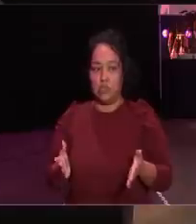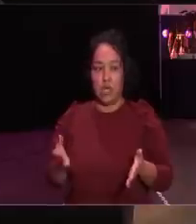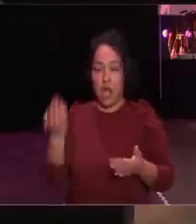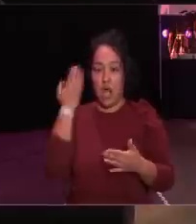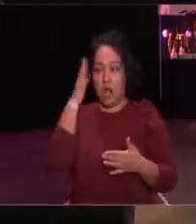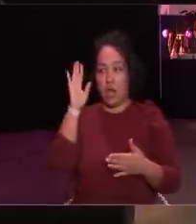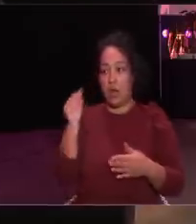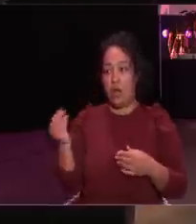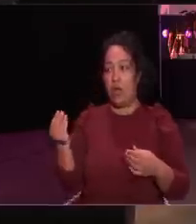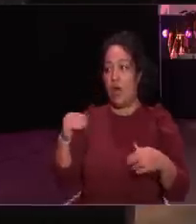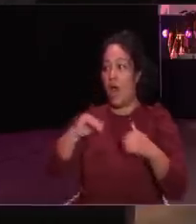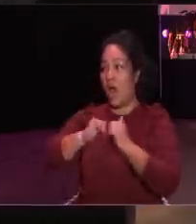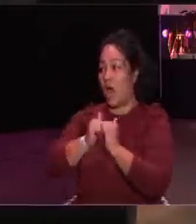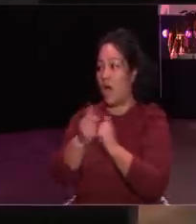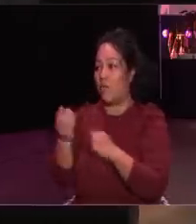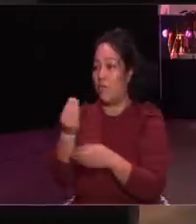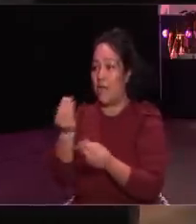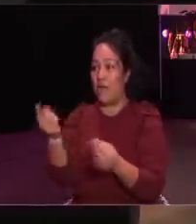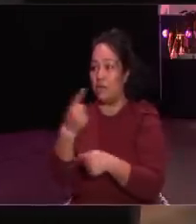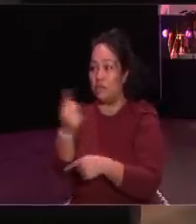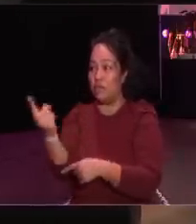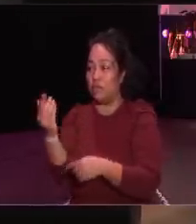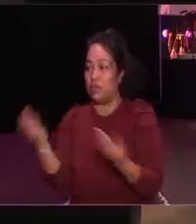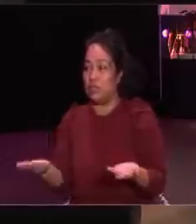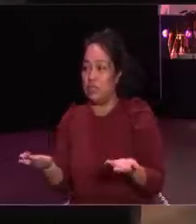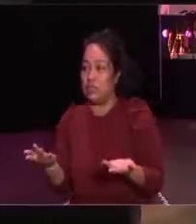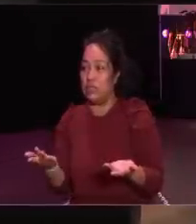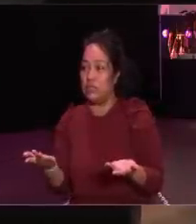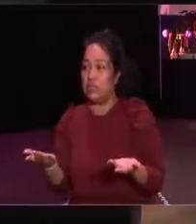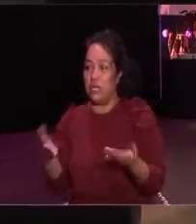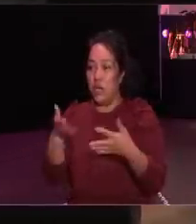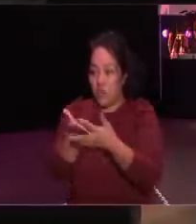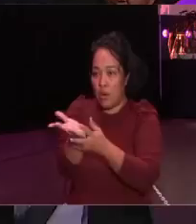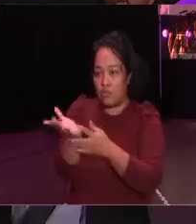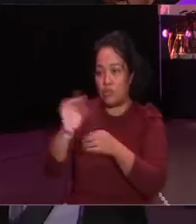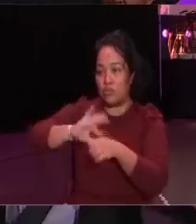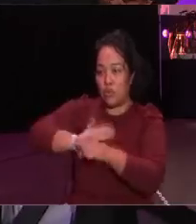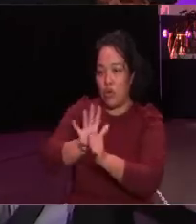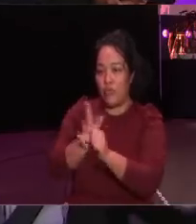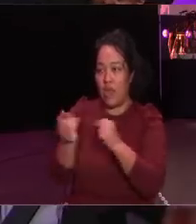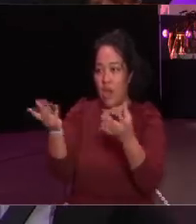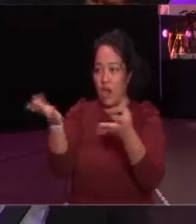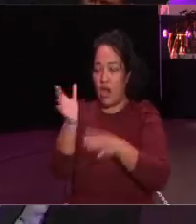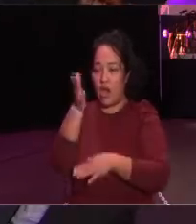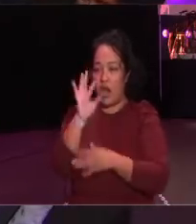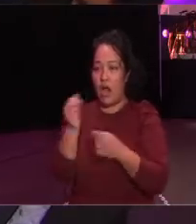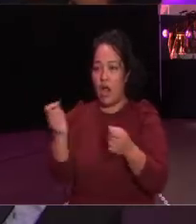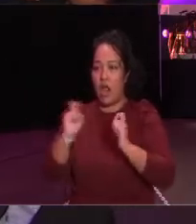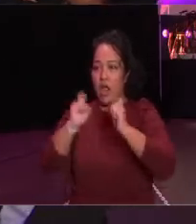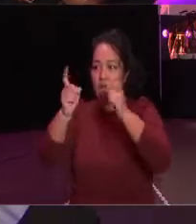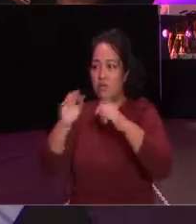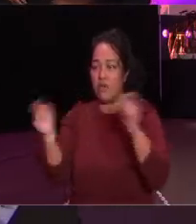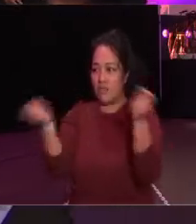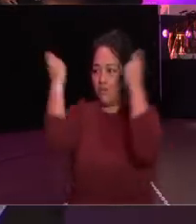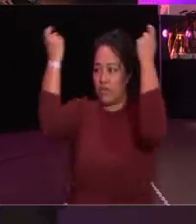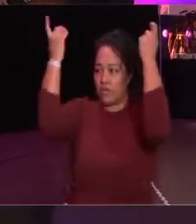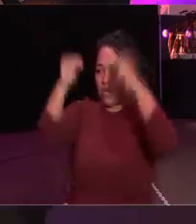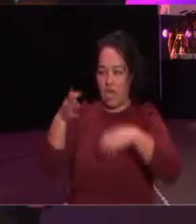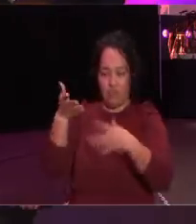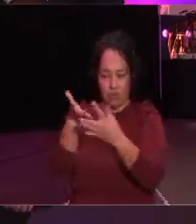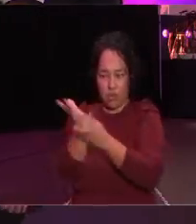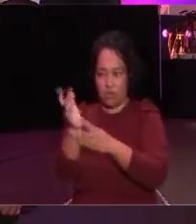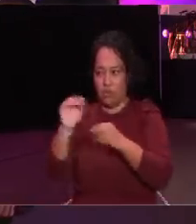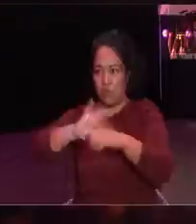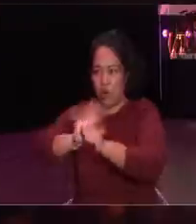sé, I don't know how many of you pasaron that are here. Pasaron y Dios les dio la victoria. Went through it and God gave you the victory. Si tú pasaste por el COVID. If you went